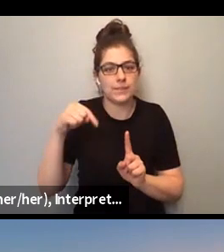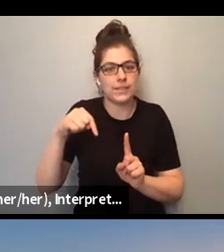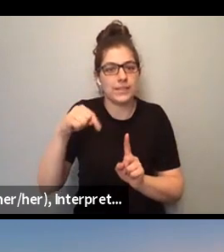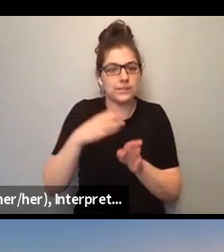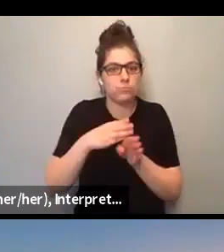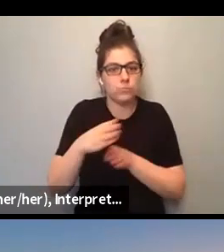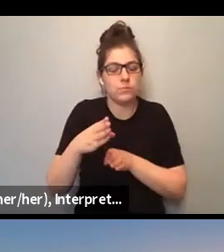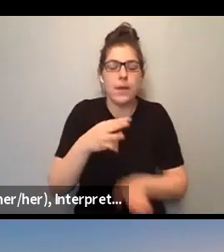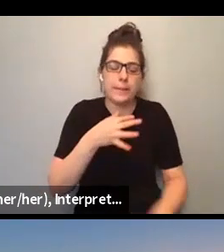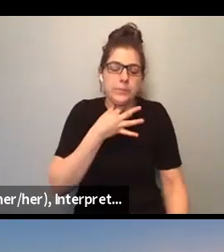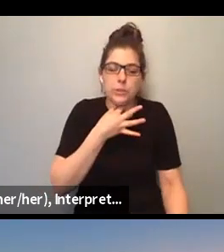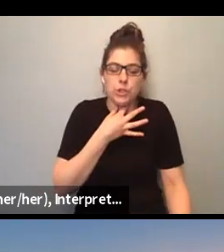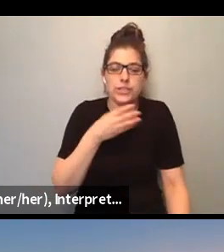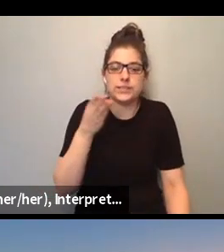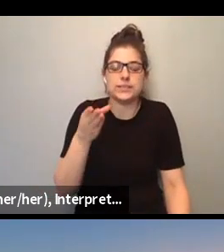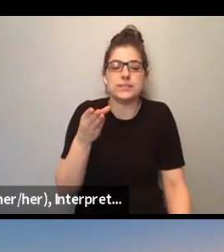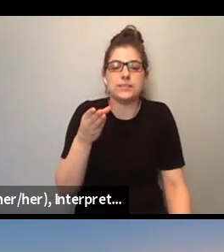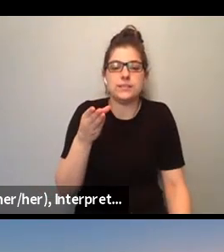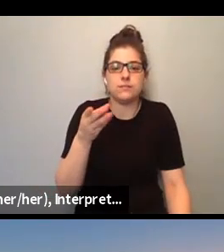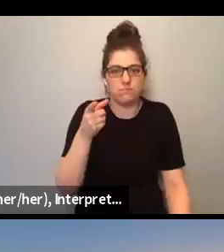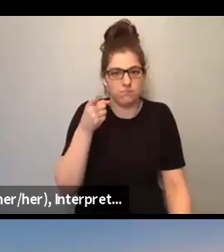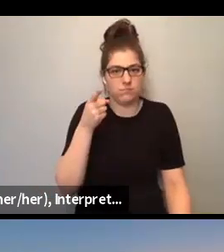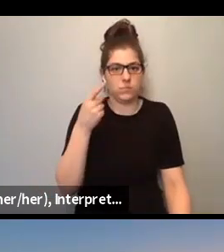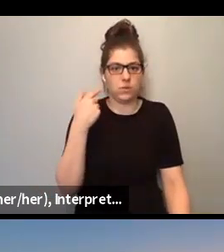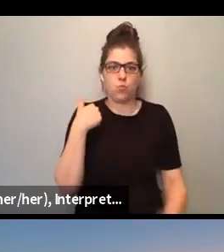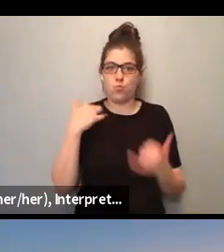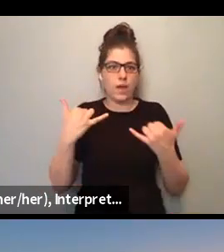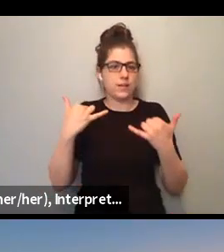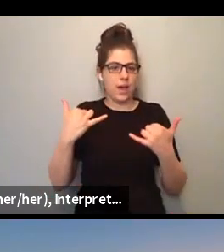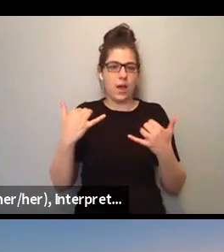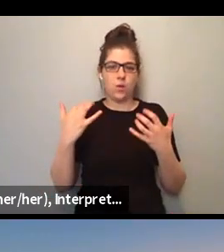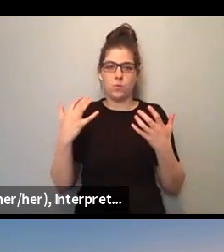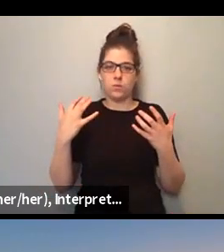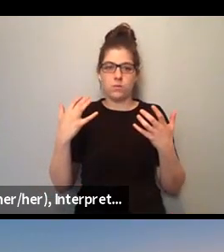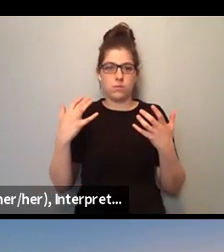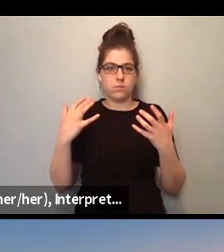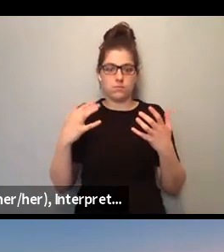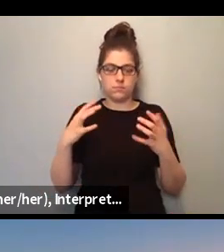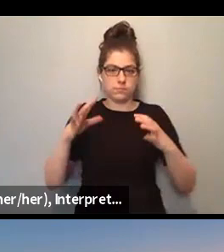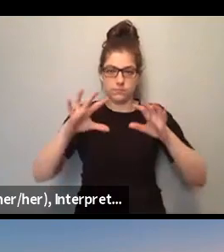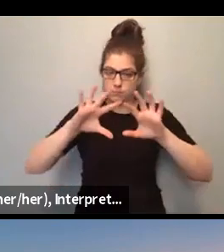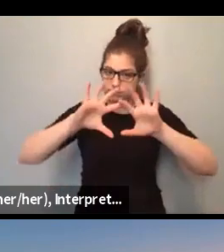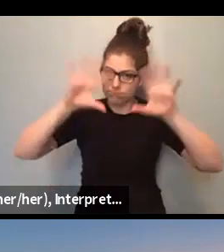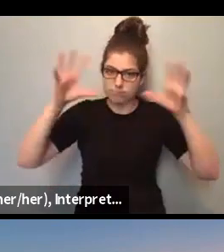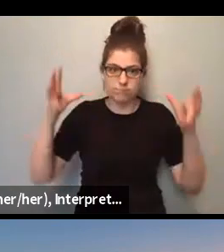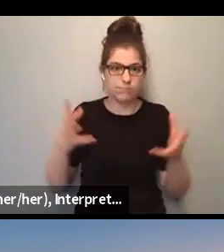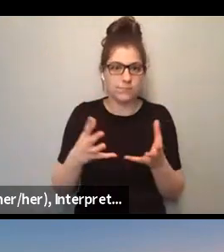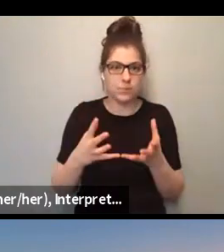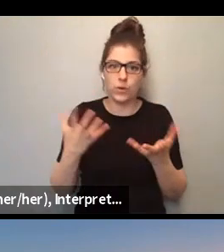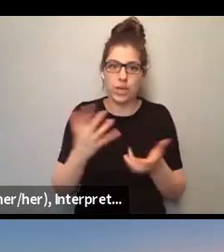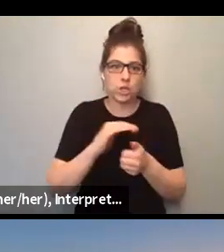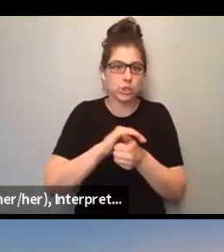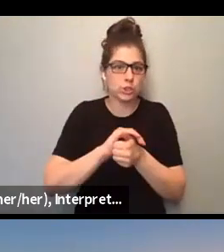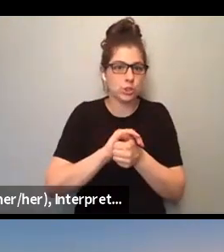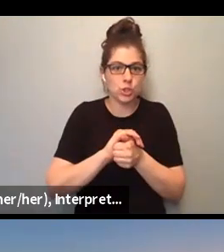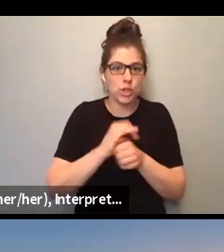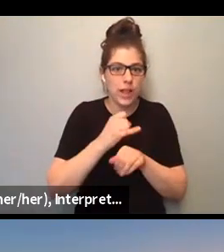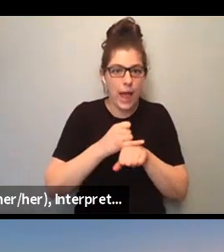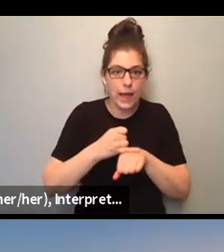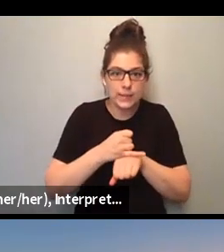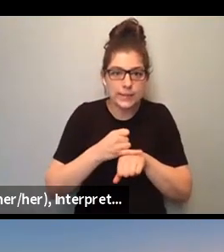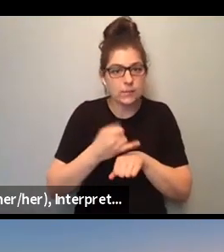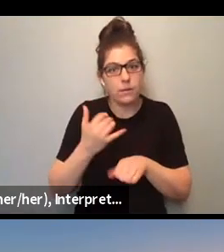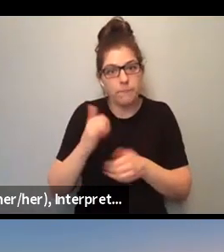wondering how, given that we're in such a larger context here on Turtle Island or in the United States